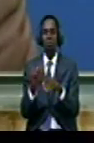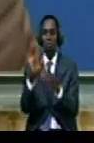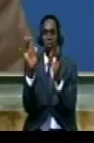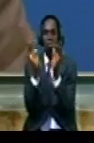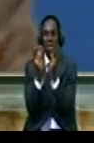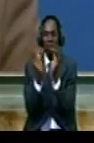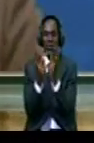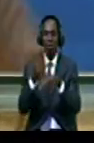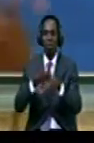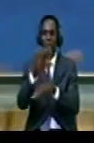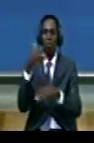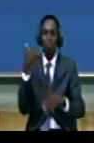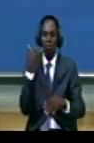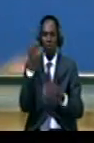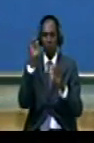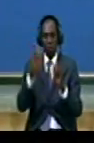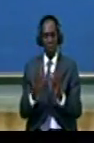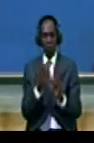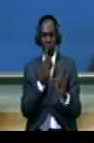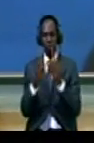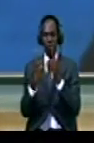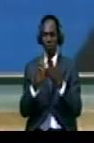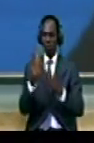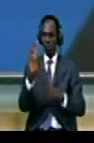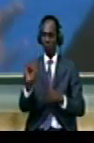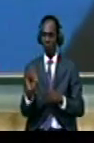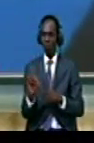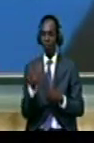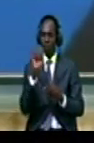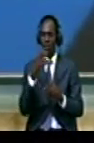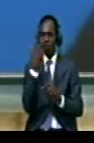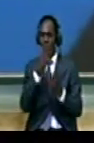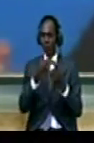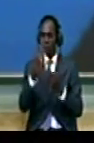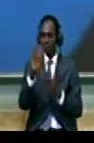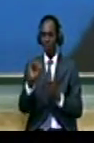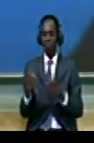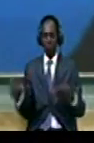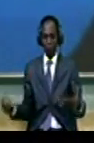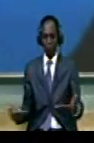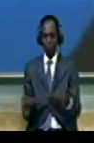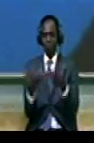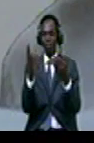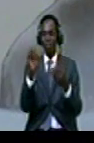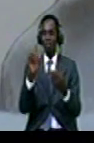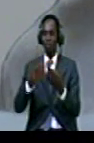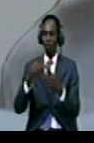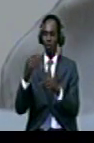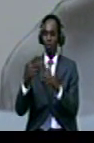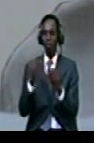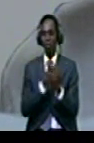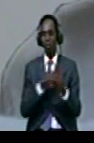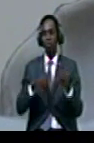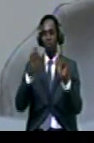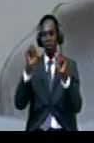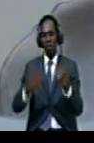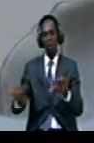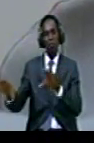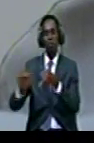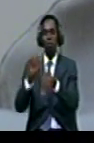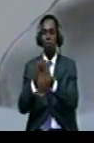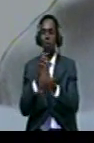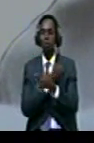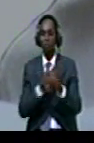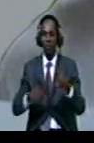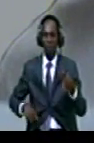contacts of your phone, you can talk to them and you can engage them in the work of the Lord. You can be doing the work of the Lord now, you